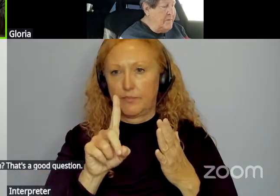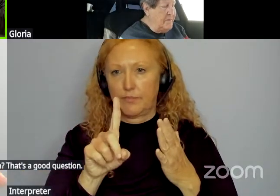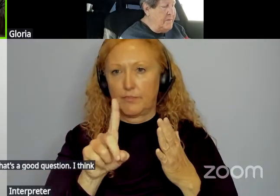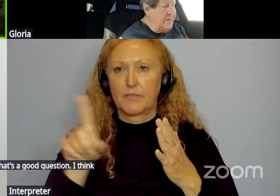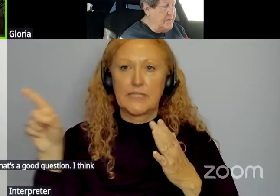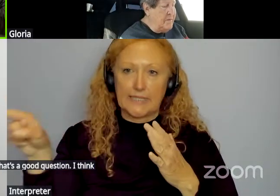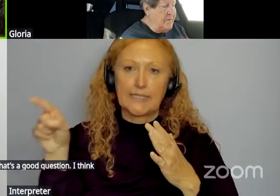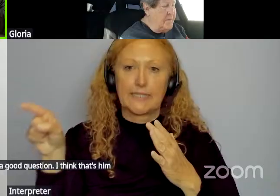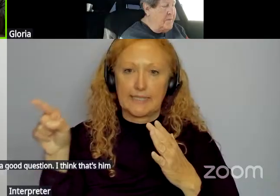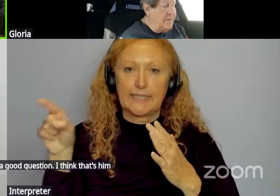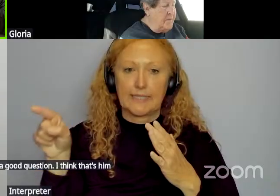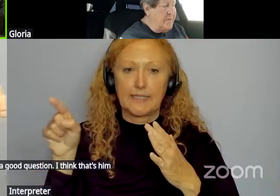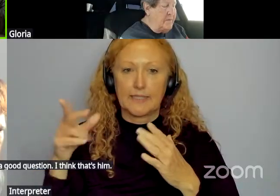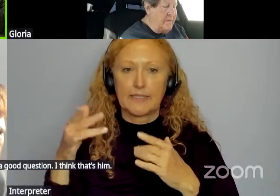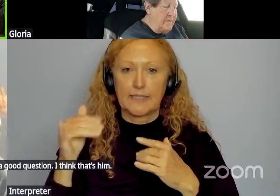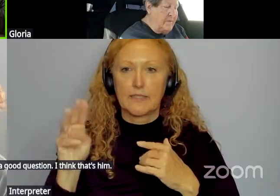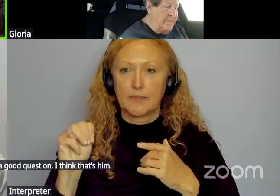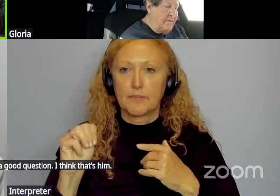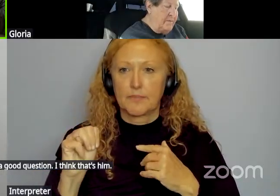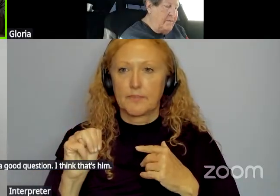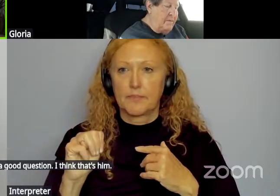him.